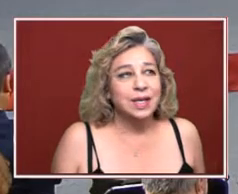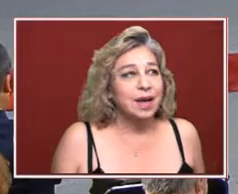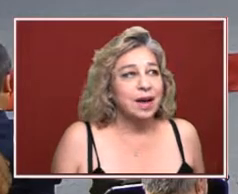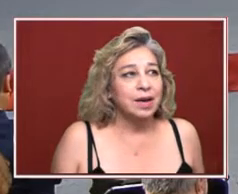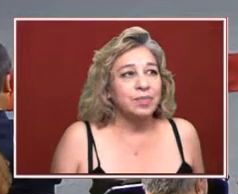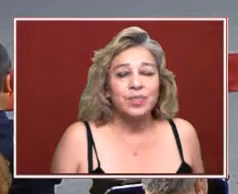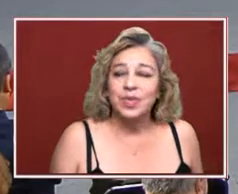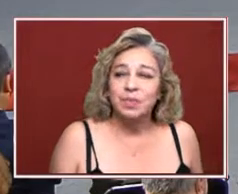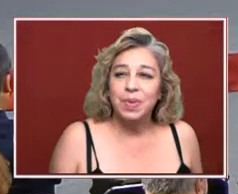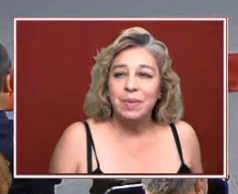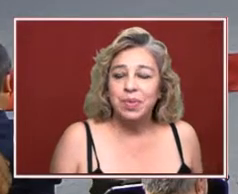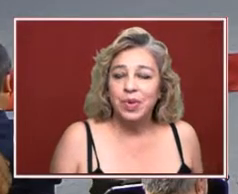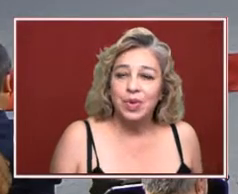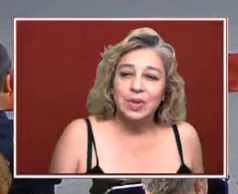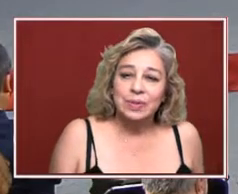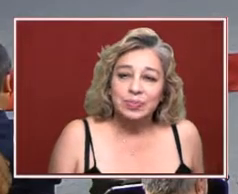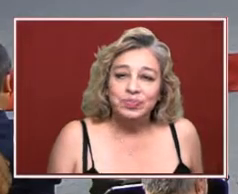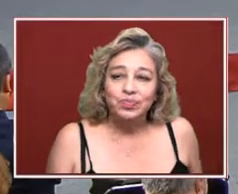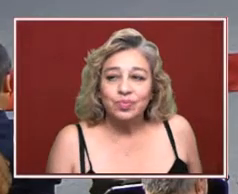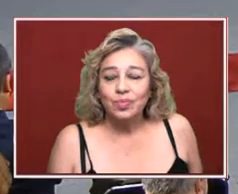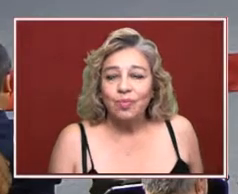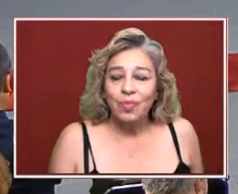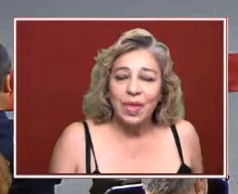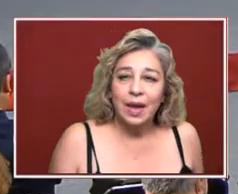what people